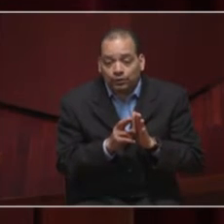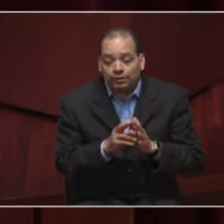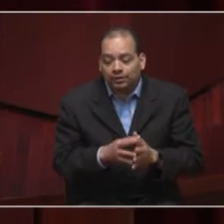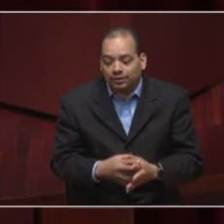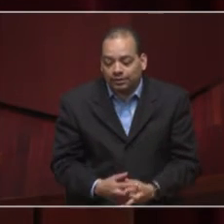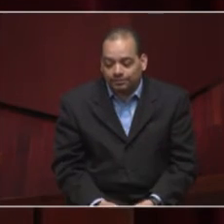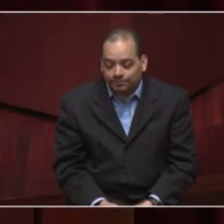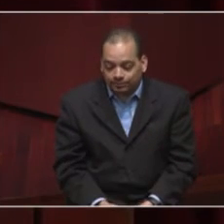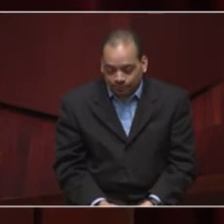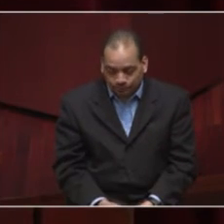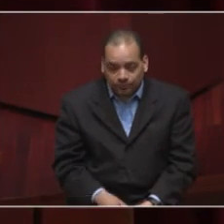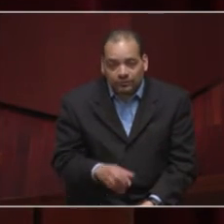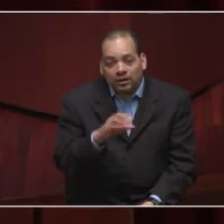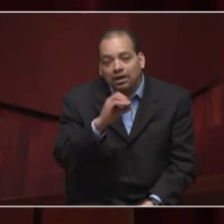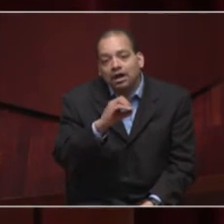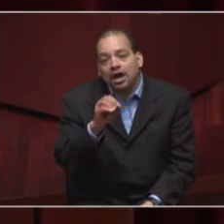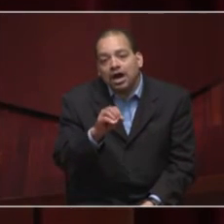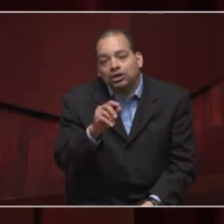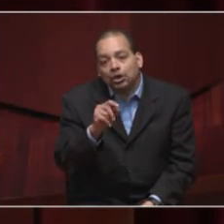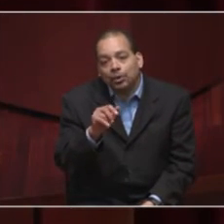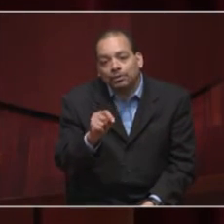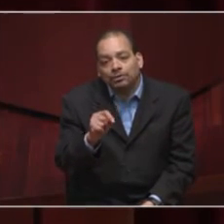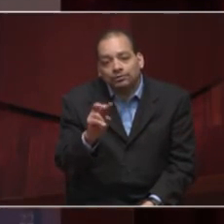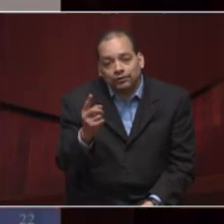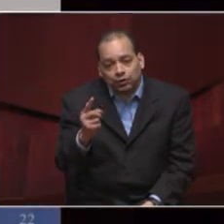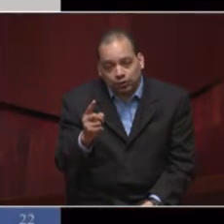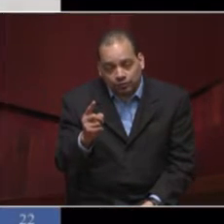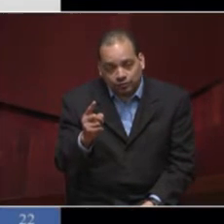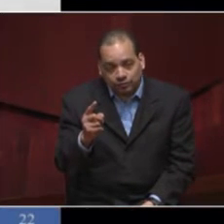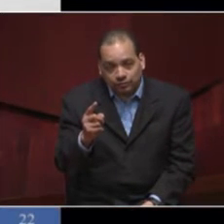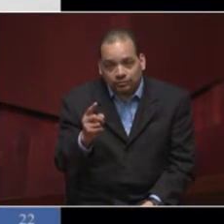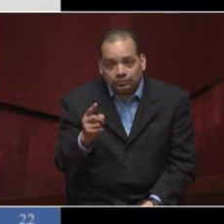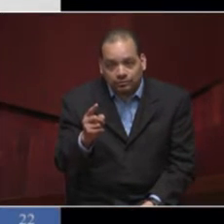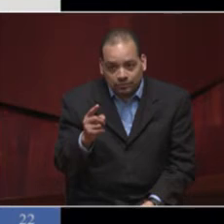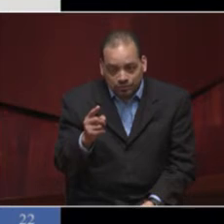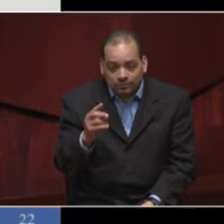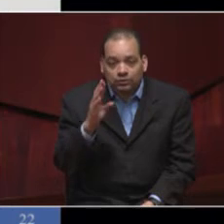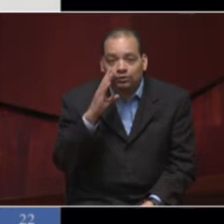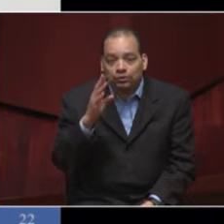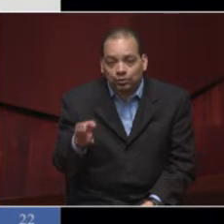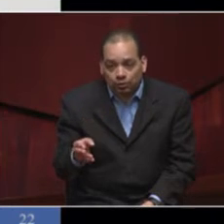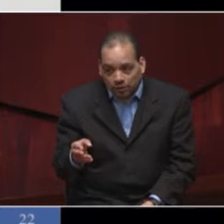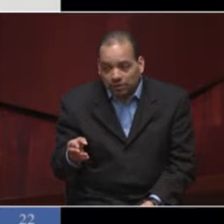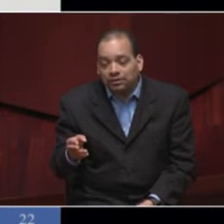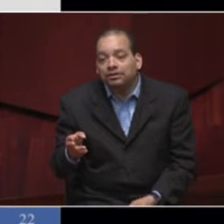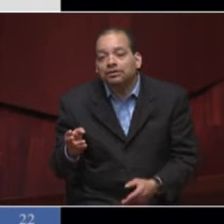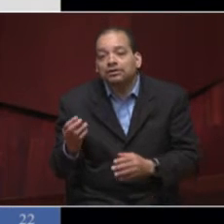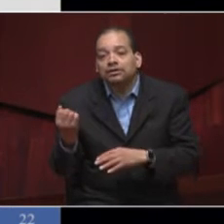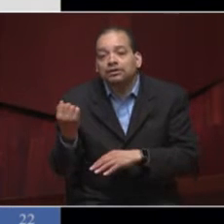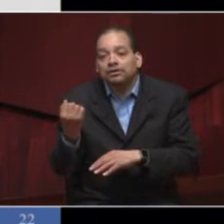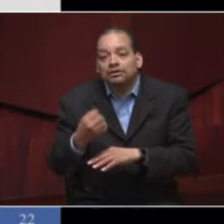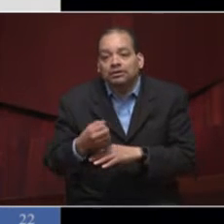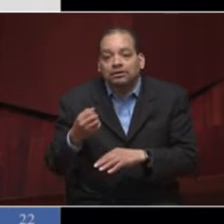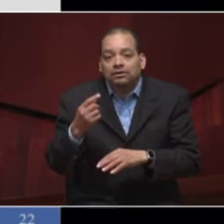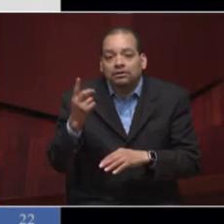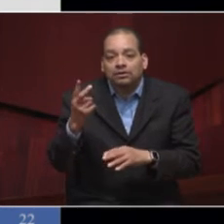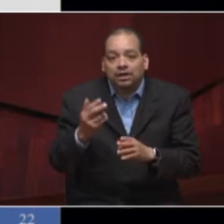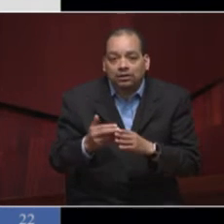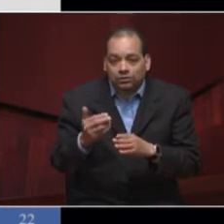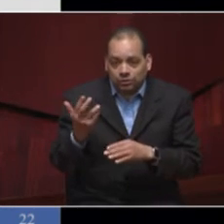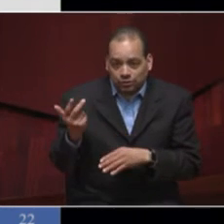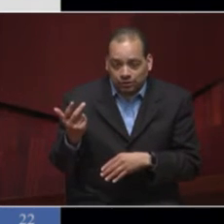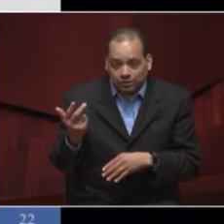On or about October 1st, the shutdown in 2013 taught me never to say on a certain day.